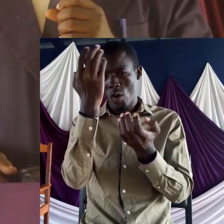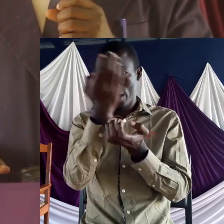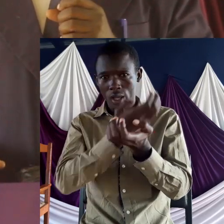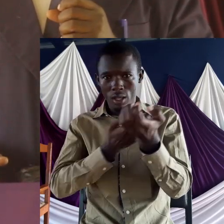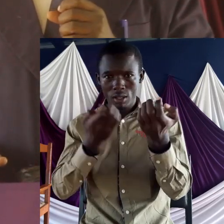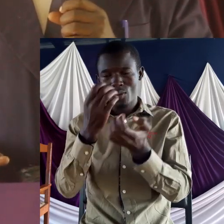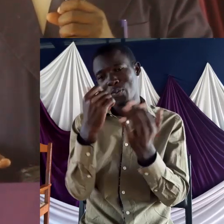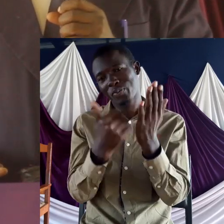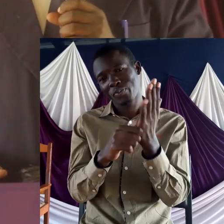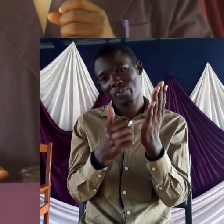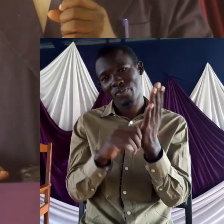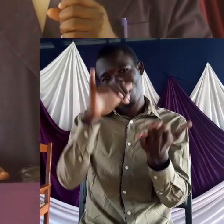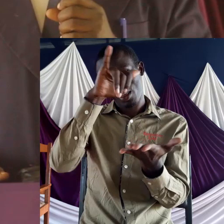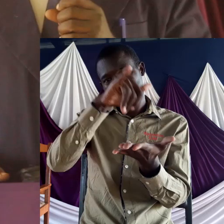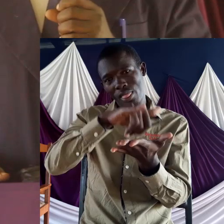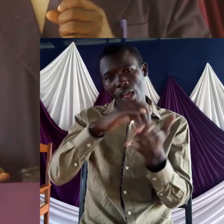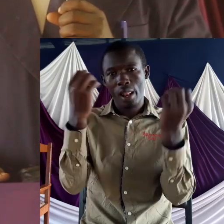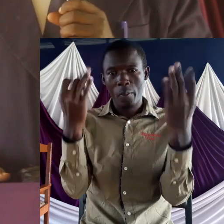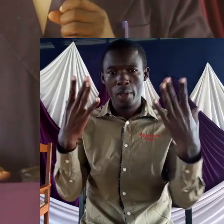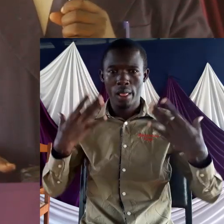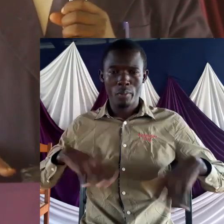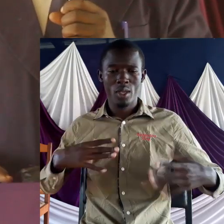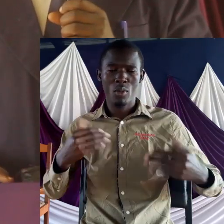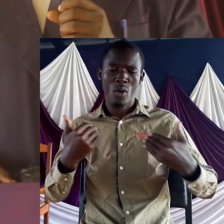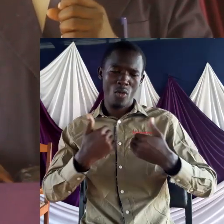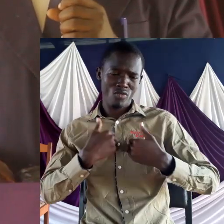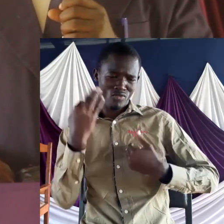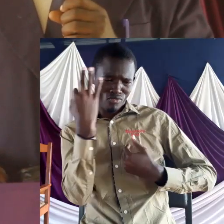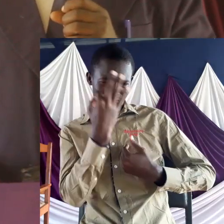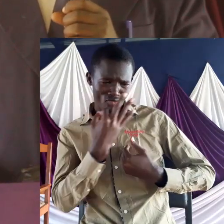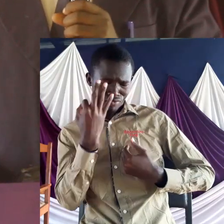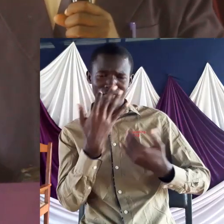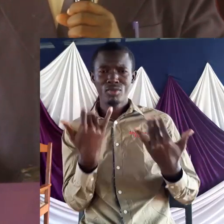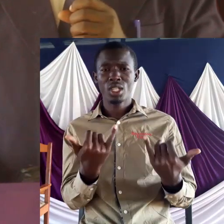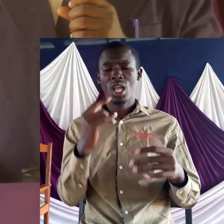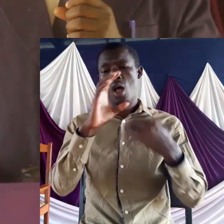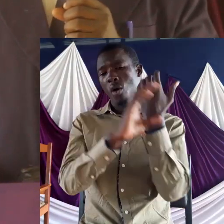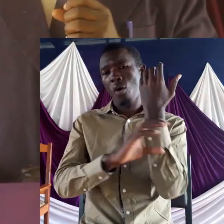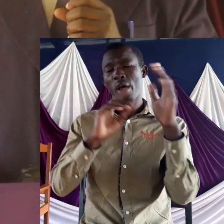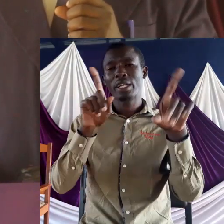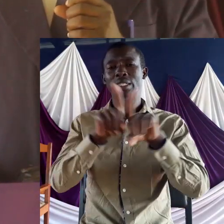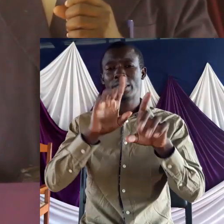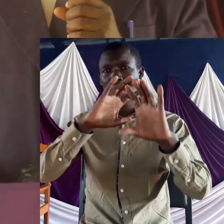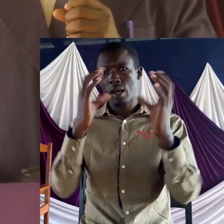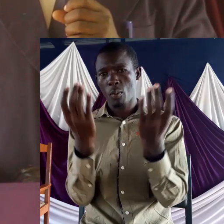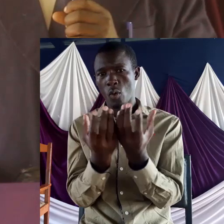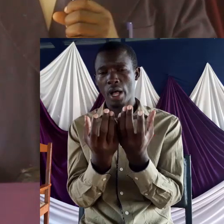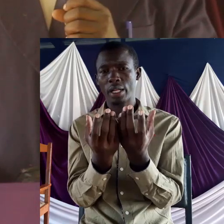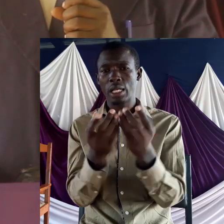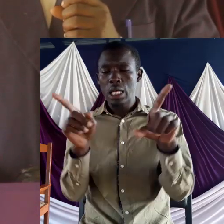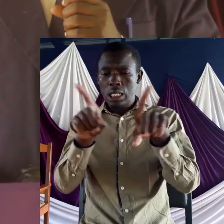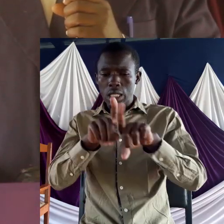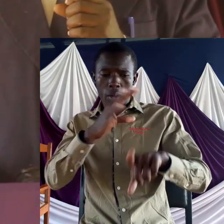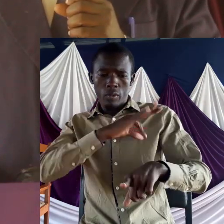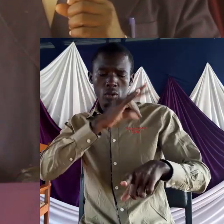problems that most of people are facing in the country and the whole world. We want to pray for spiritual